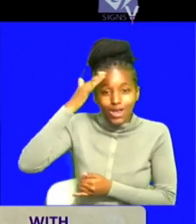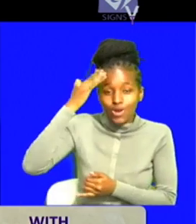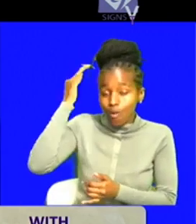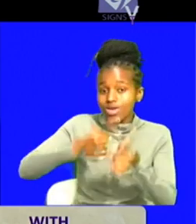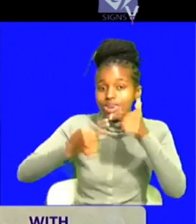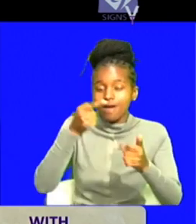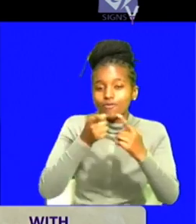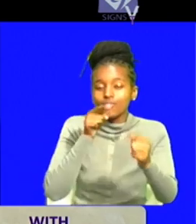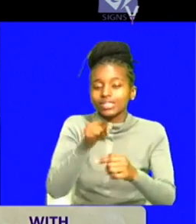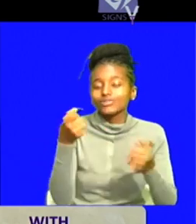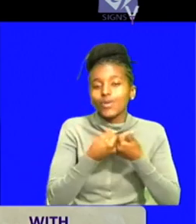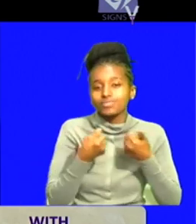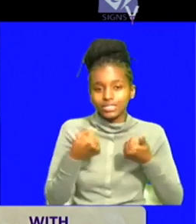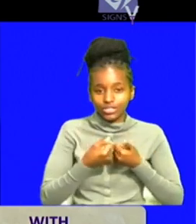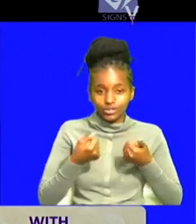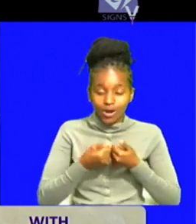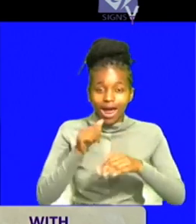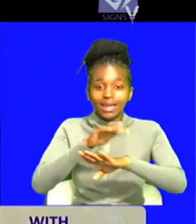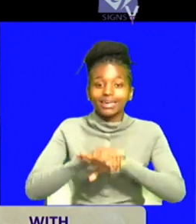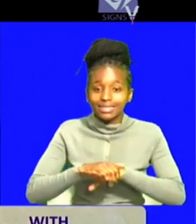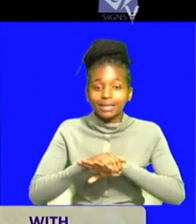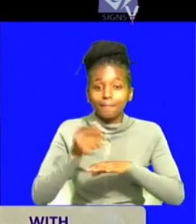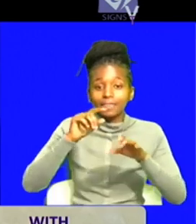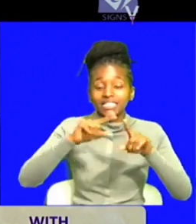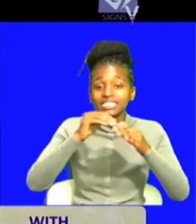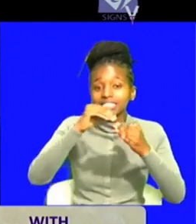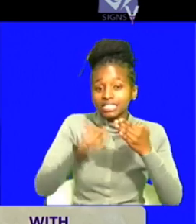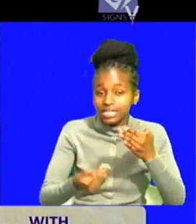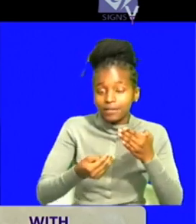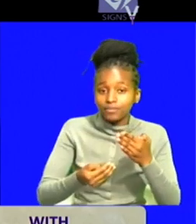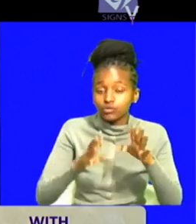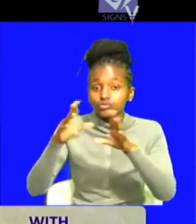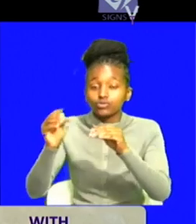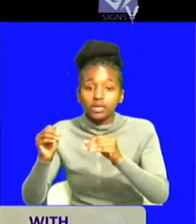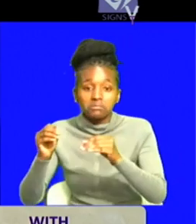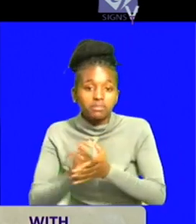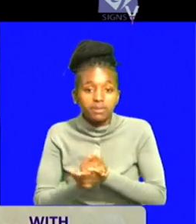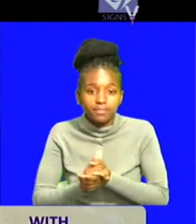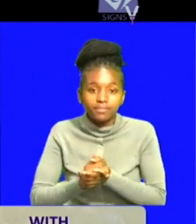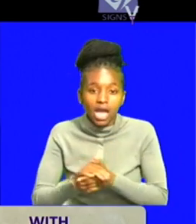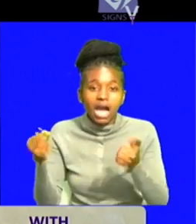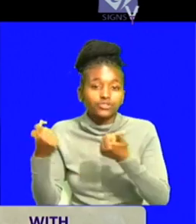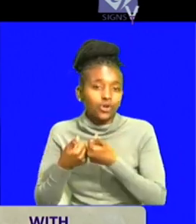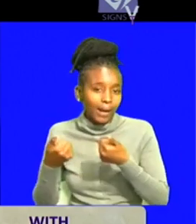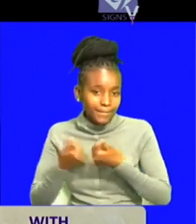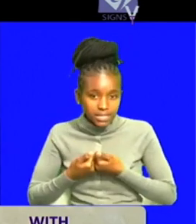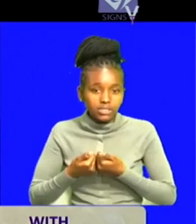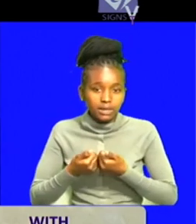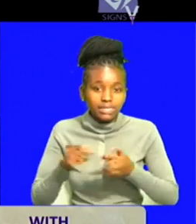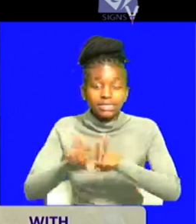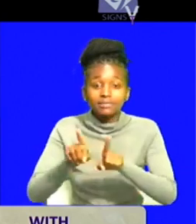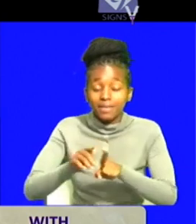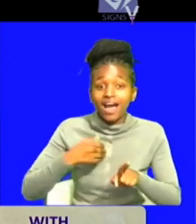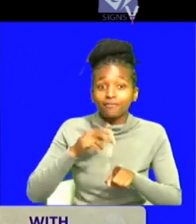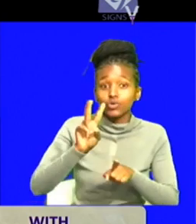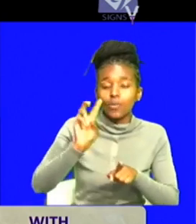finals will be gaining an automatic ticket to the CAF Confederation tournament. And not only that, they will be walking away with